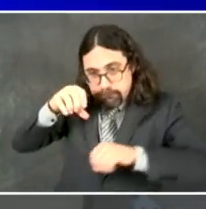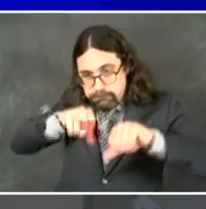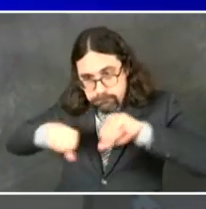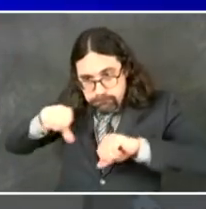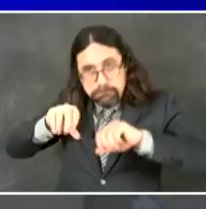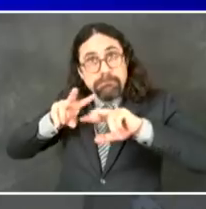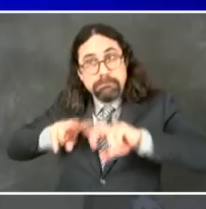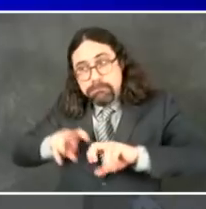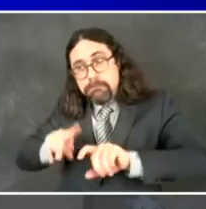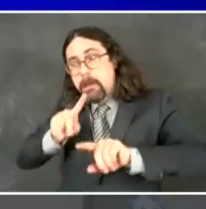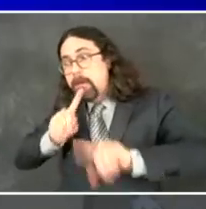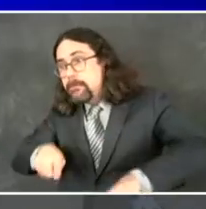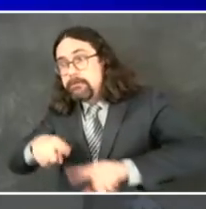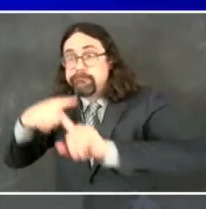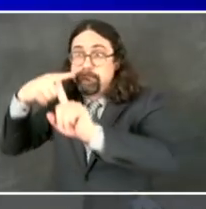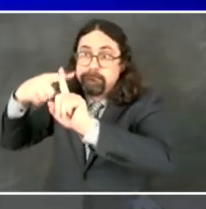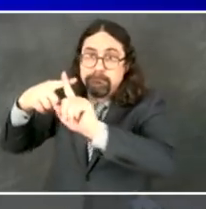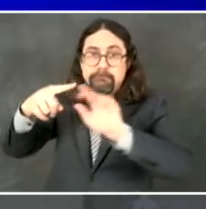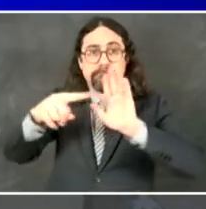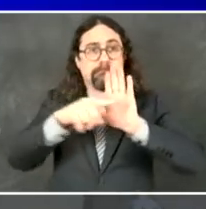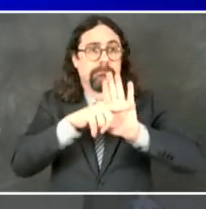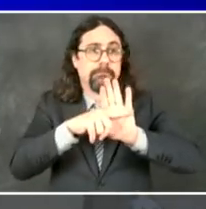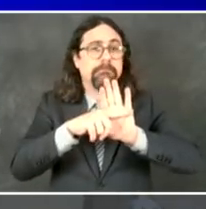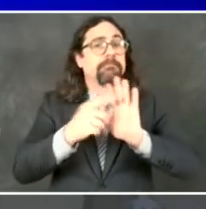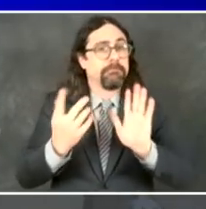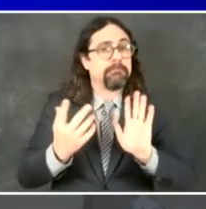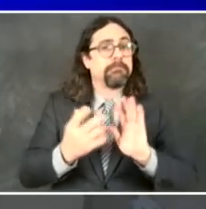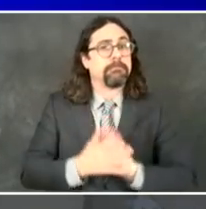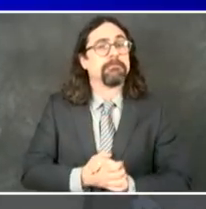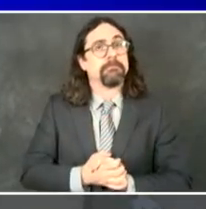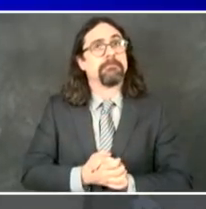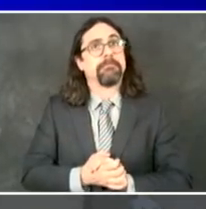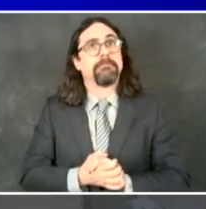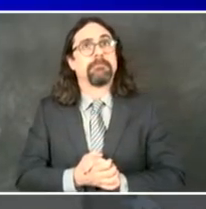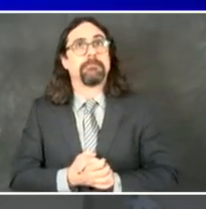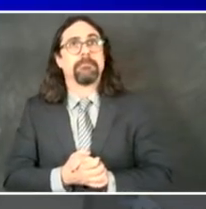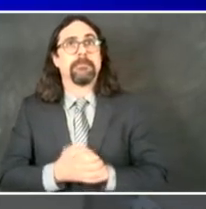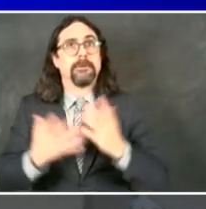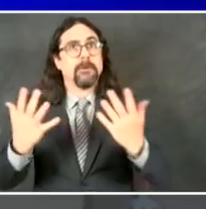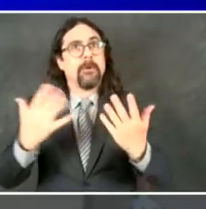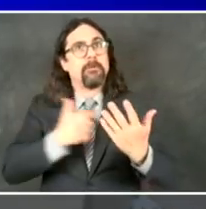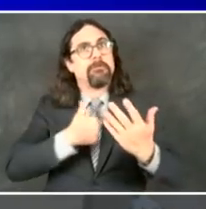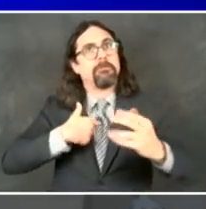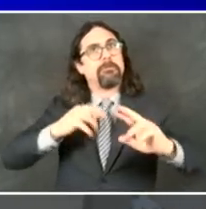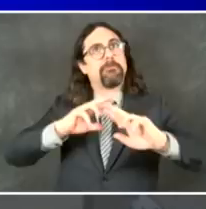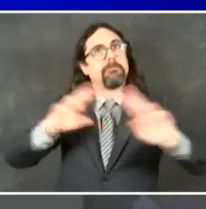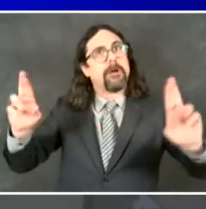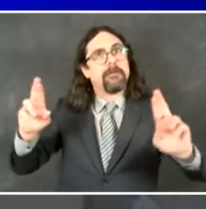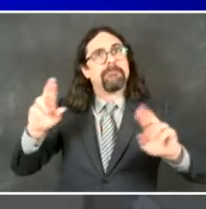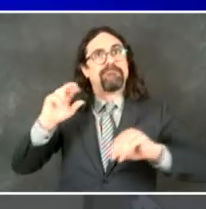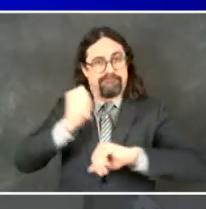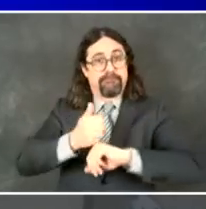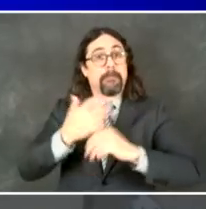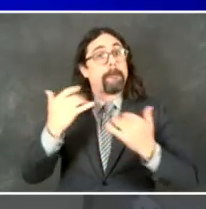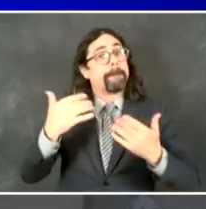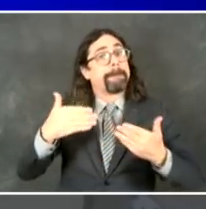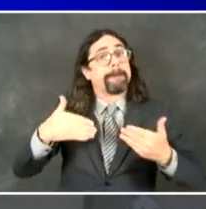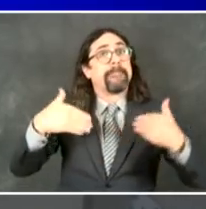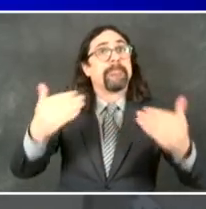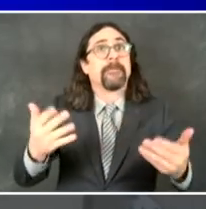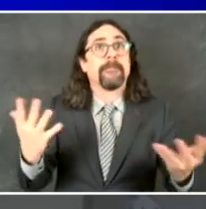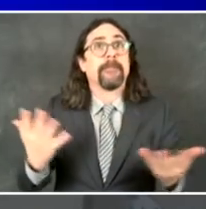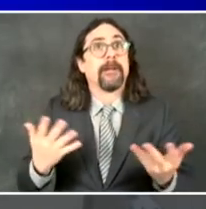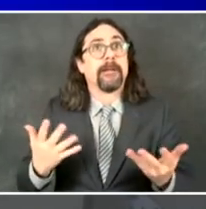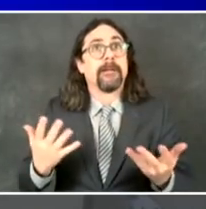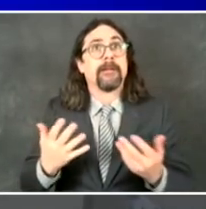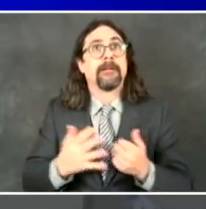private labs that do the processing. We're engaged in these conversations with them already. We need them to step up. What our healthcare leadership here in New York City have told